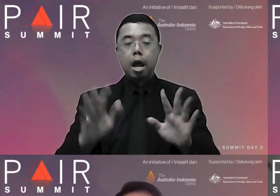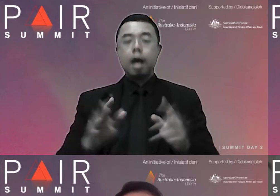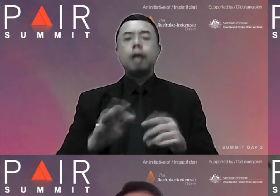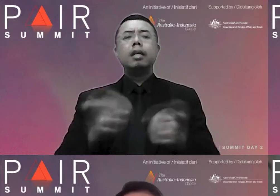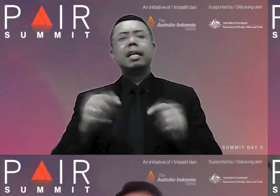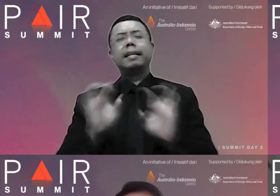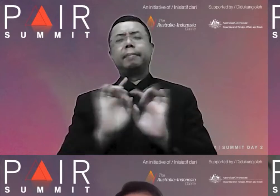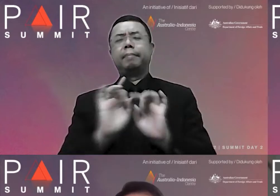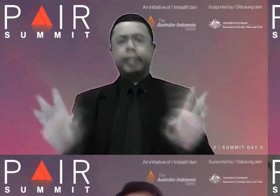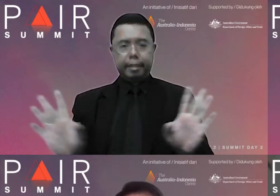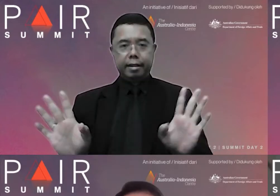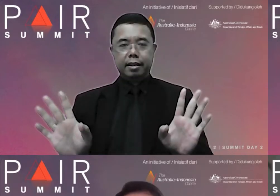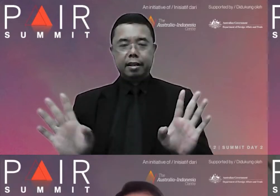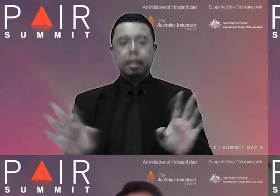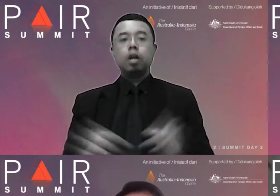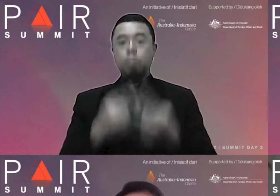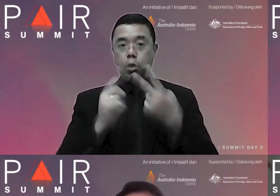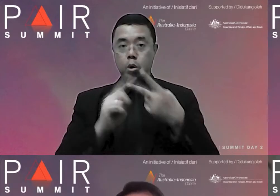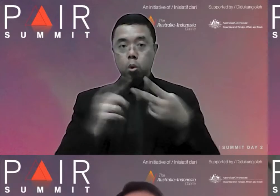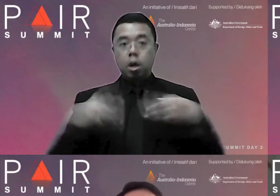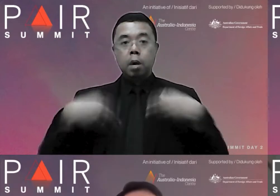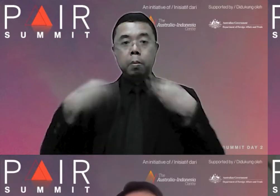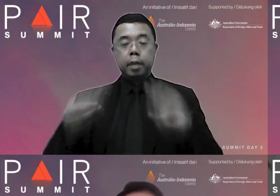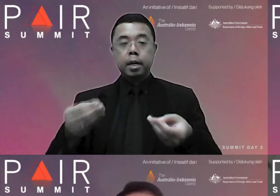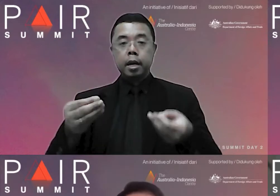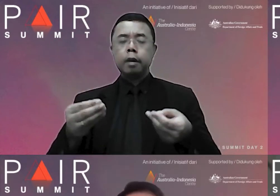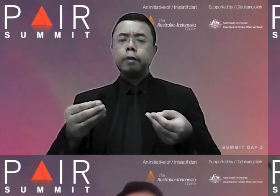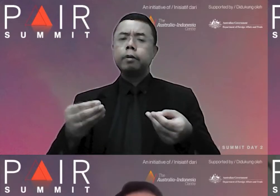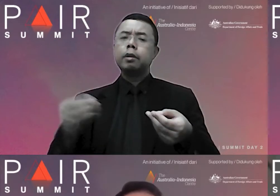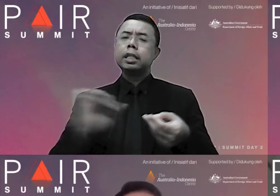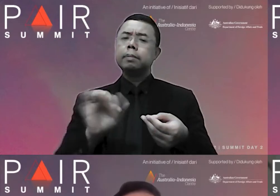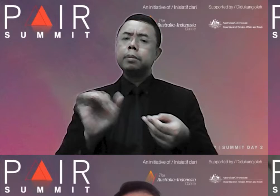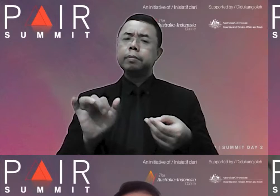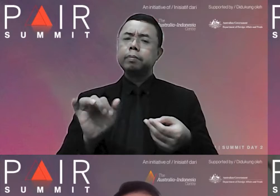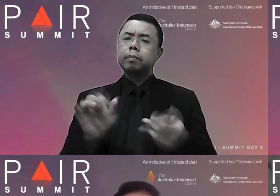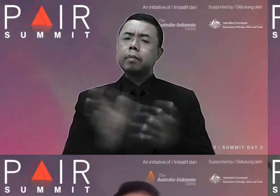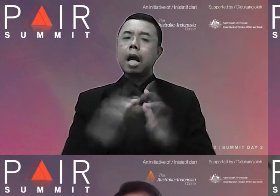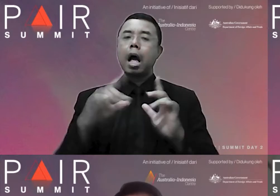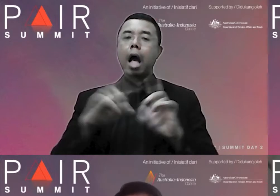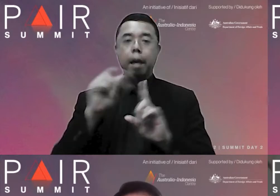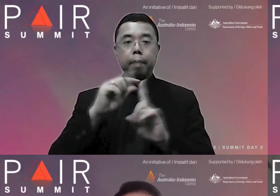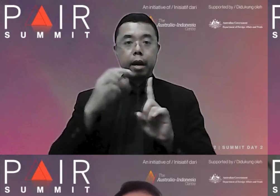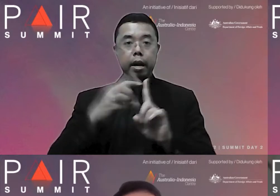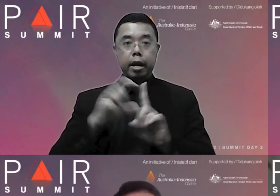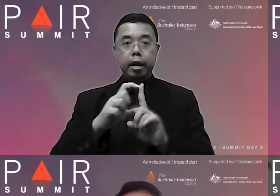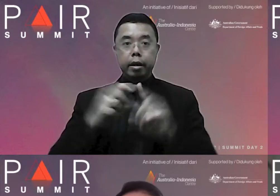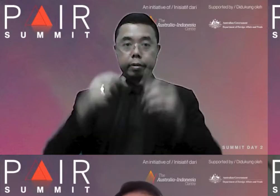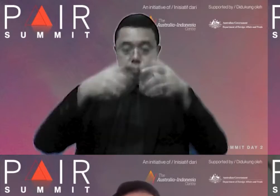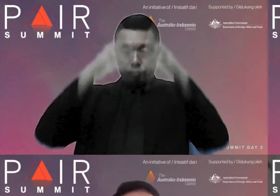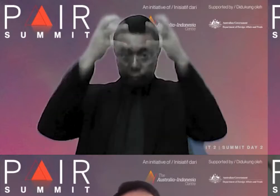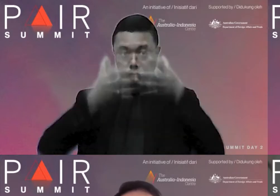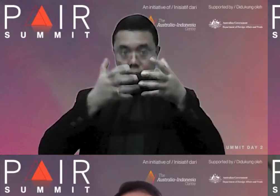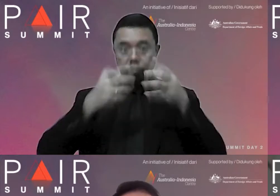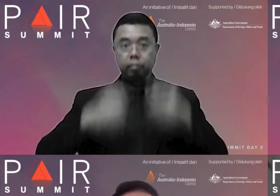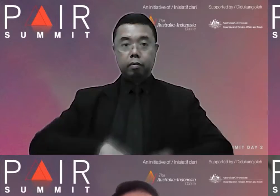the personal protection equipment. In one hospital, they're proud to say that all